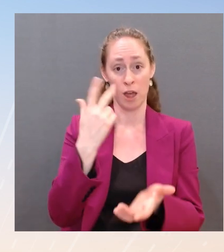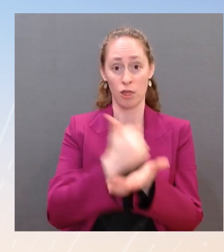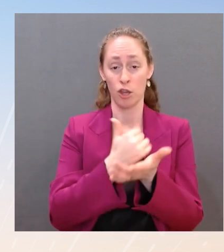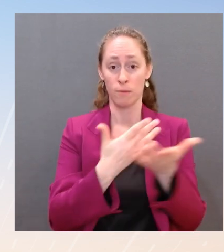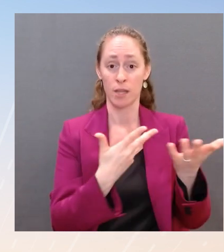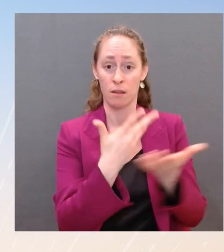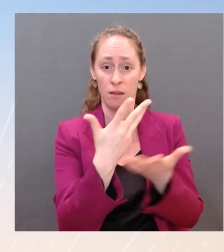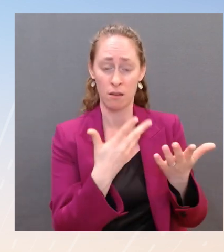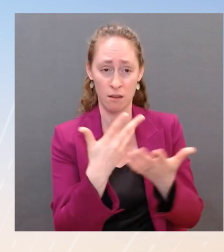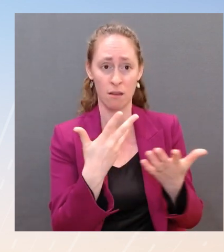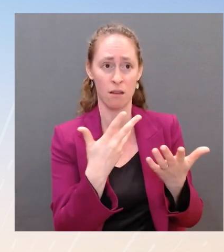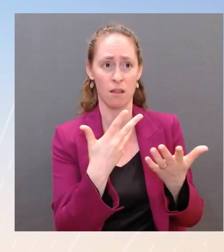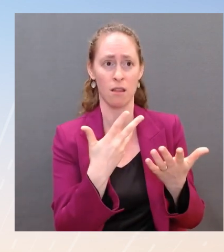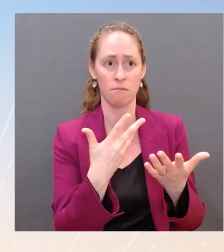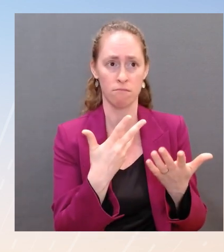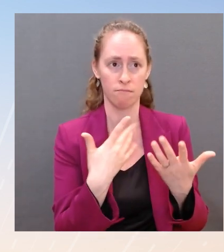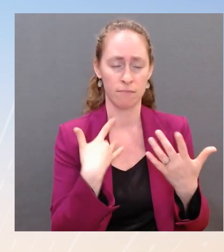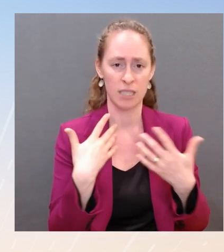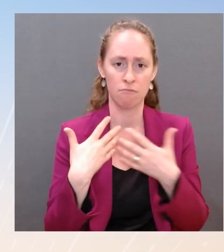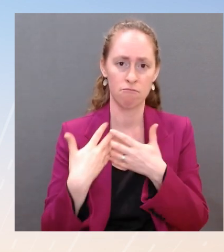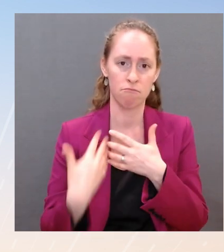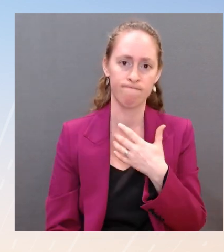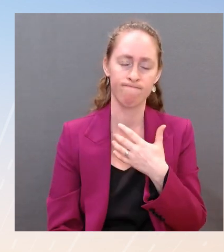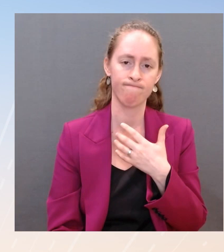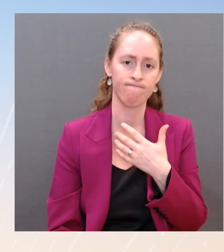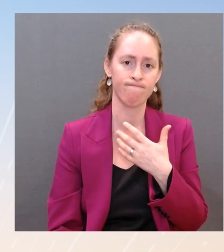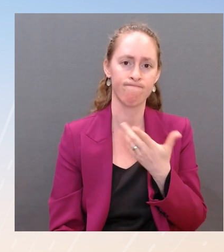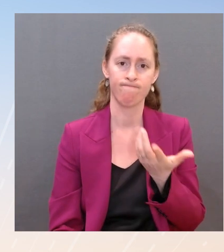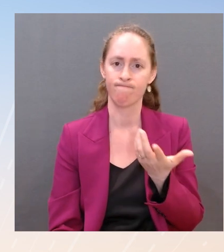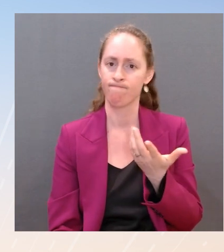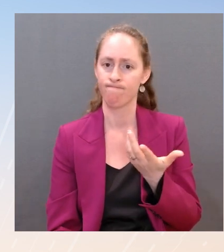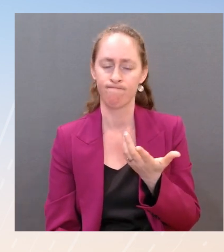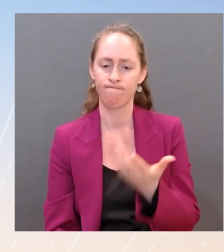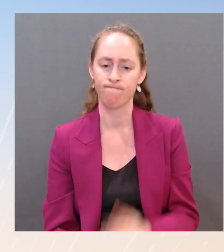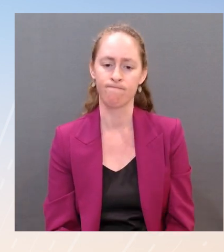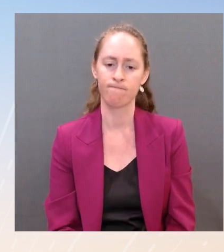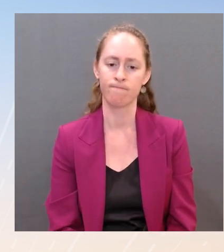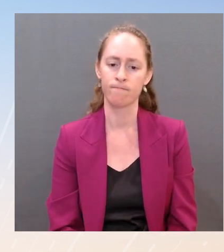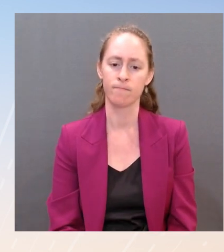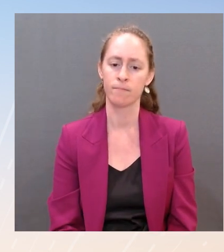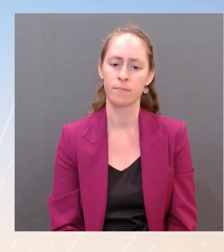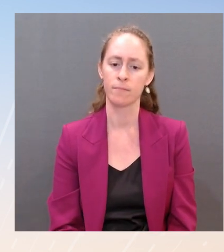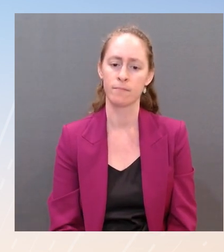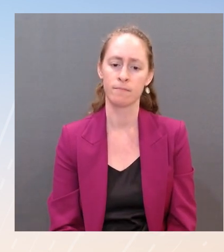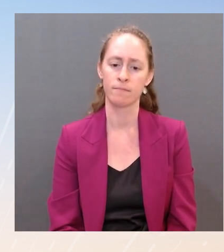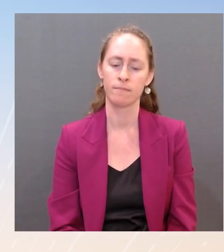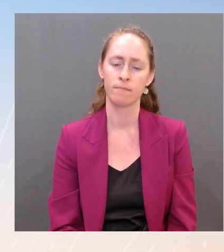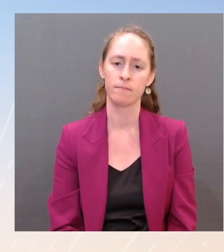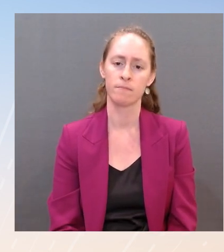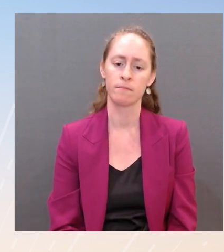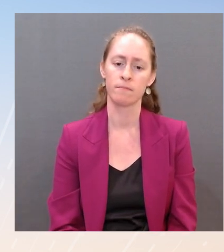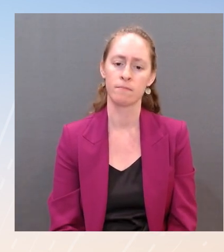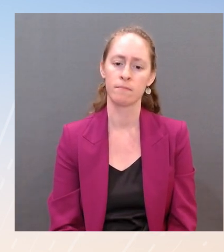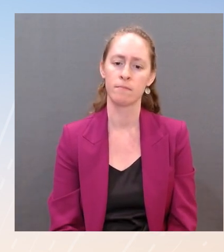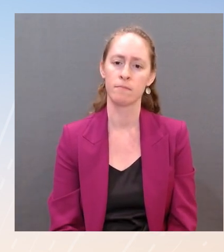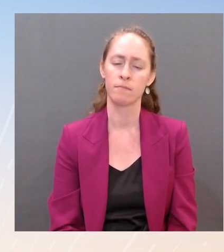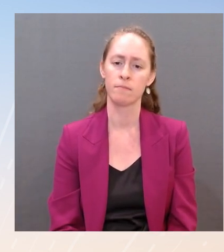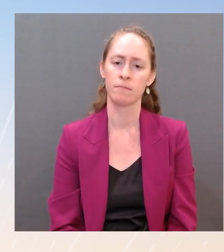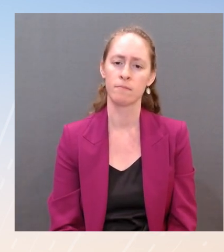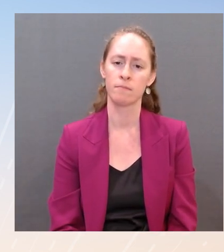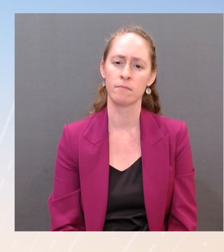time. And so it's just, I really had to step up